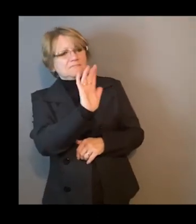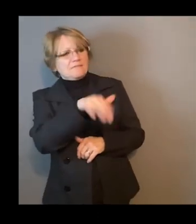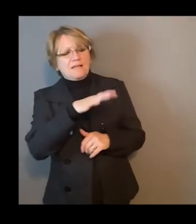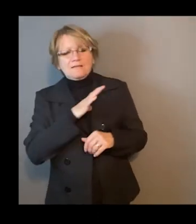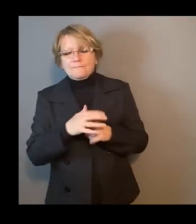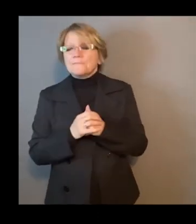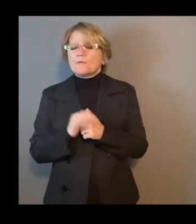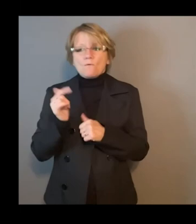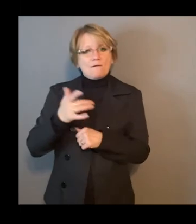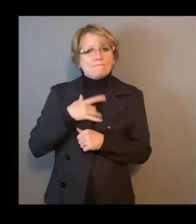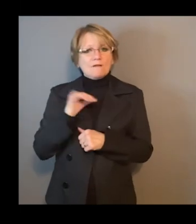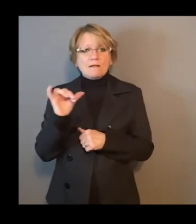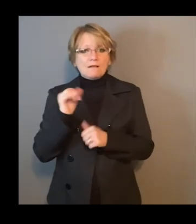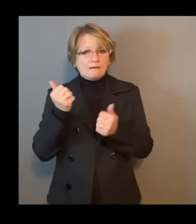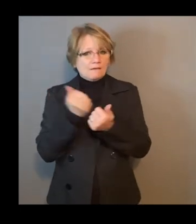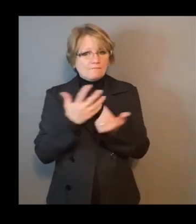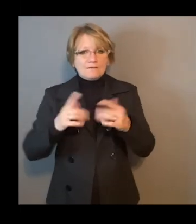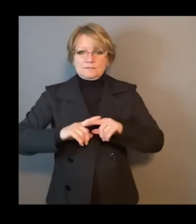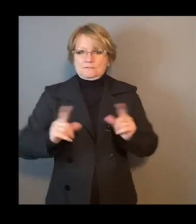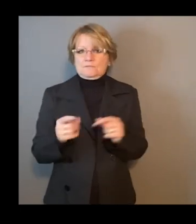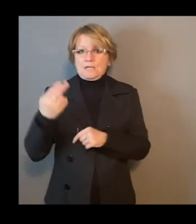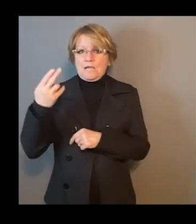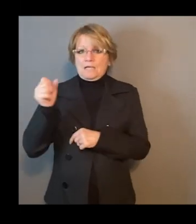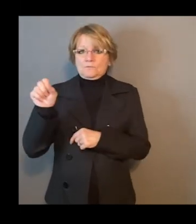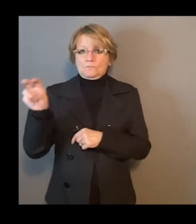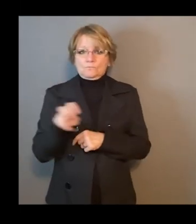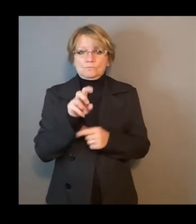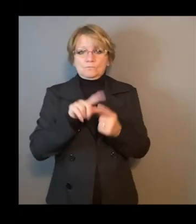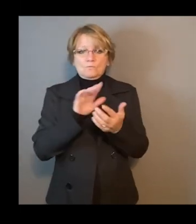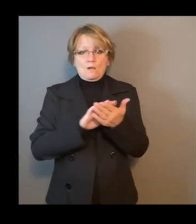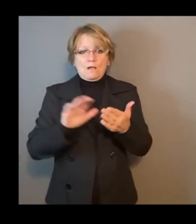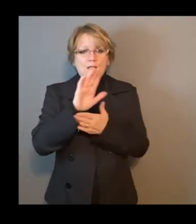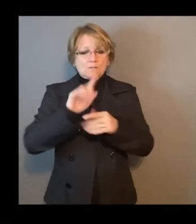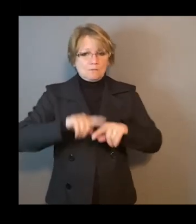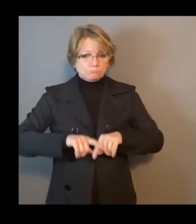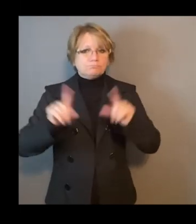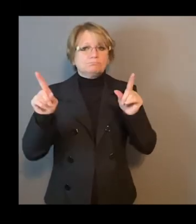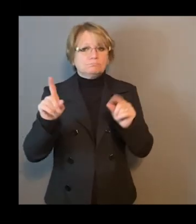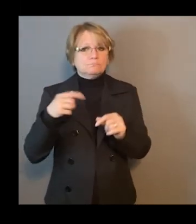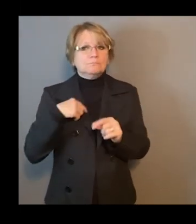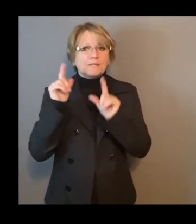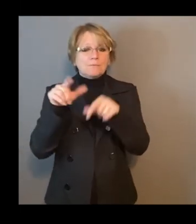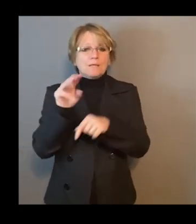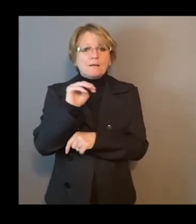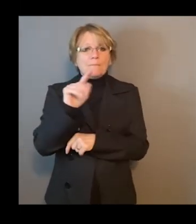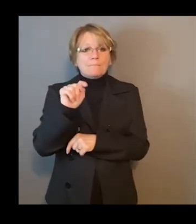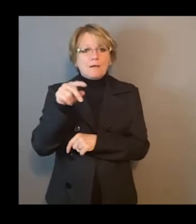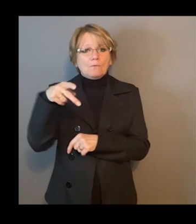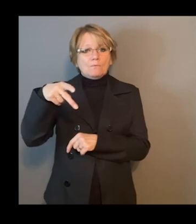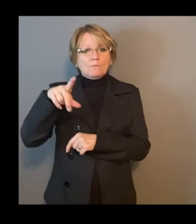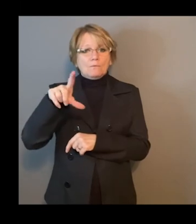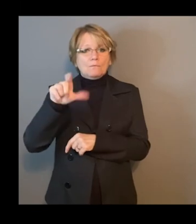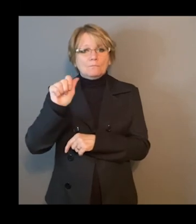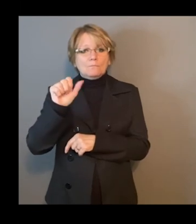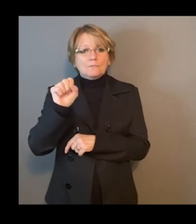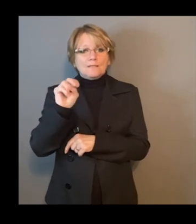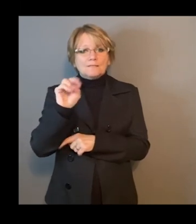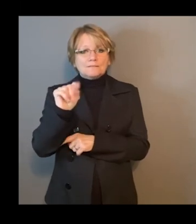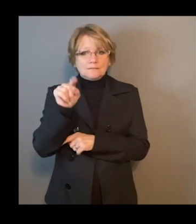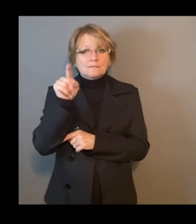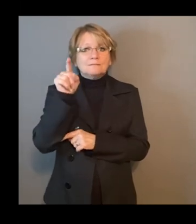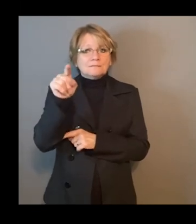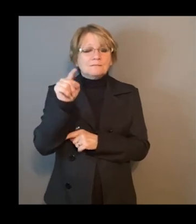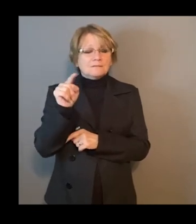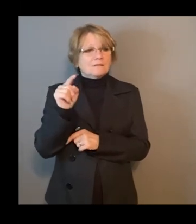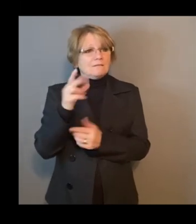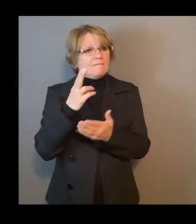all good. I felt like everything was different from high school to college. Like, I went to Mount Pleasant and I didn't feel